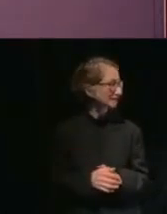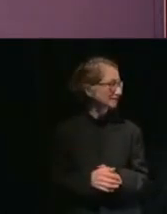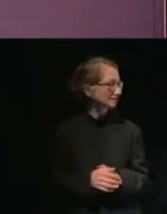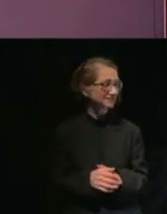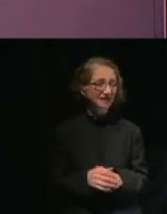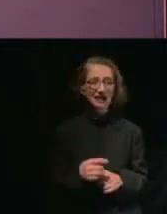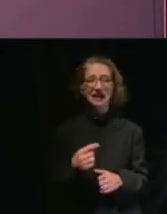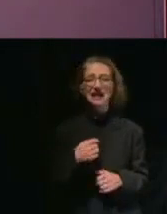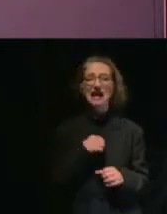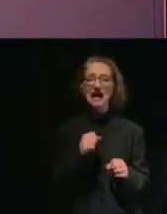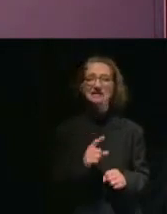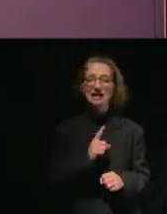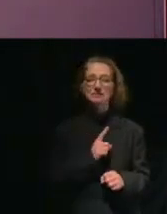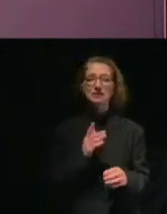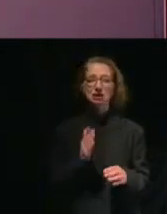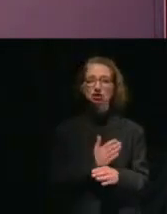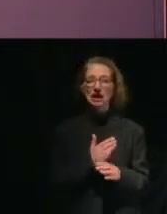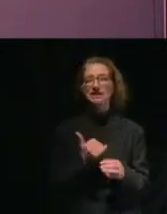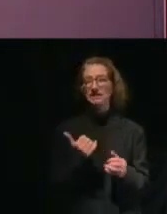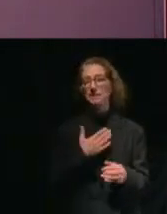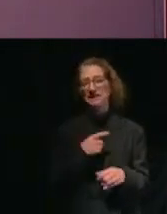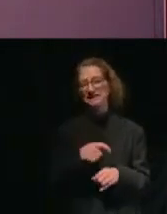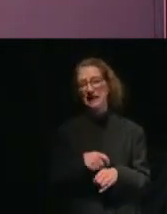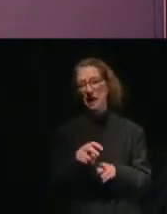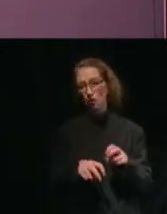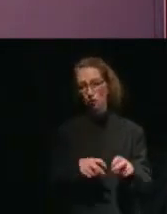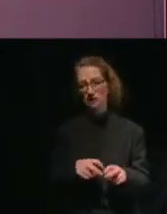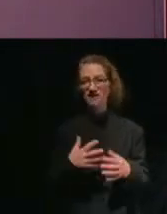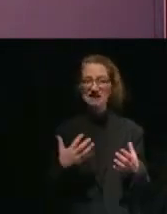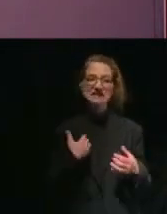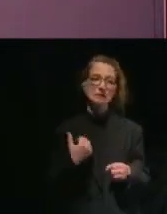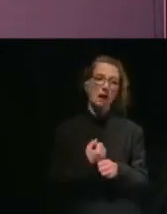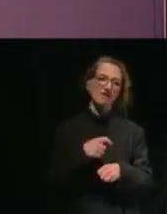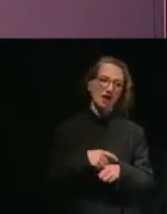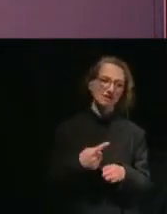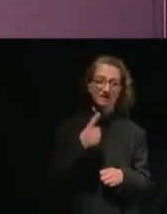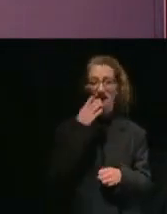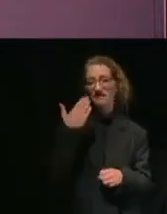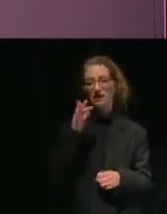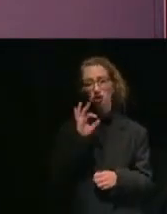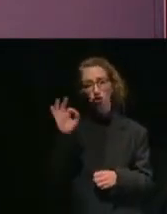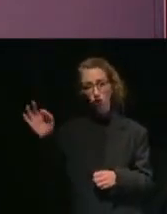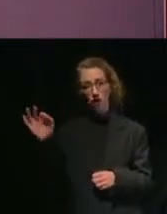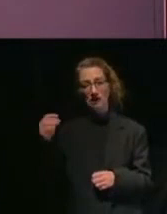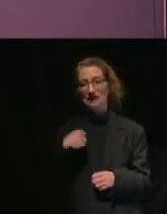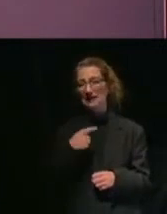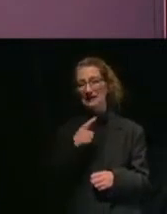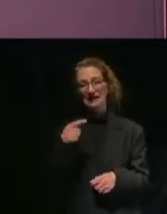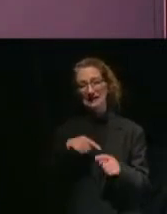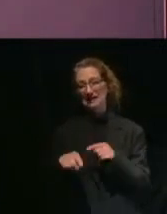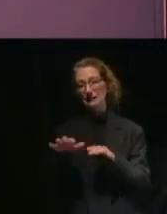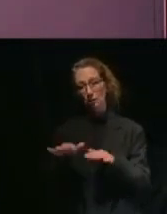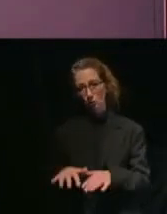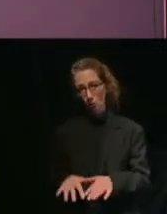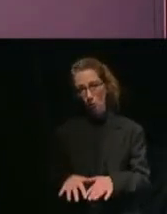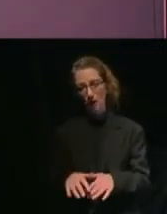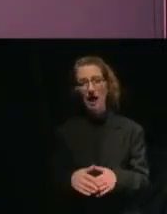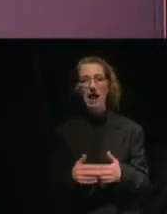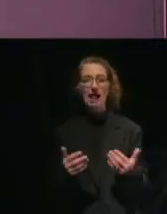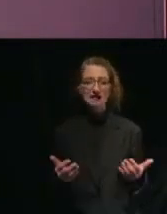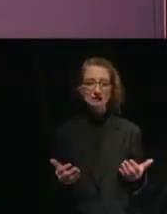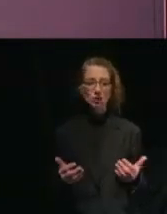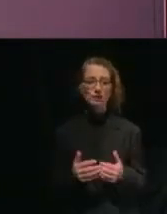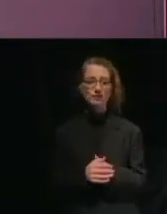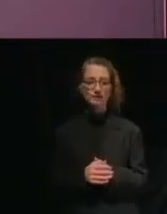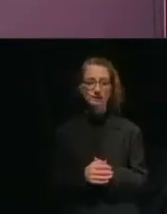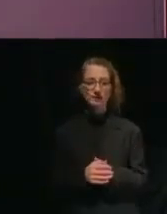Ich kann selber entscheiden, wie ich meine Zeit nutze, was ich I'll quote her. I can decide for myself how I use my time and what I do when. And when the weather's